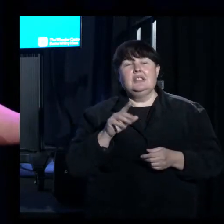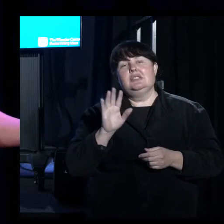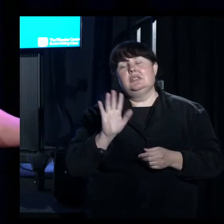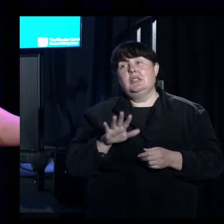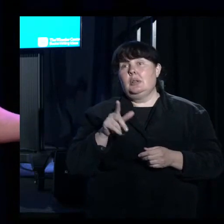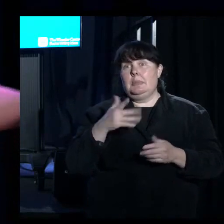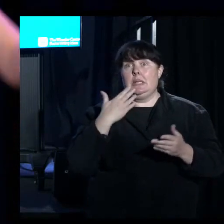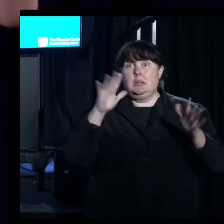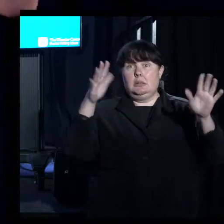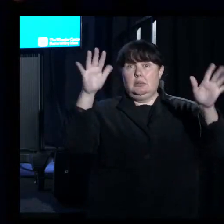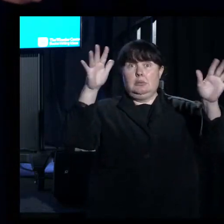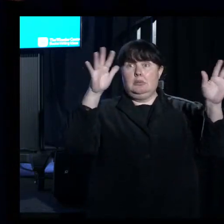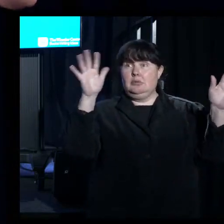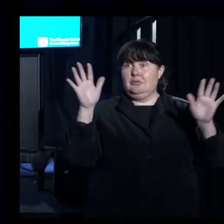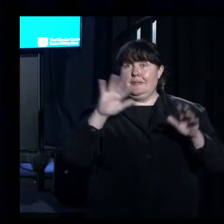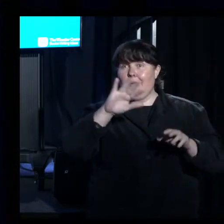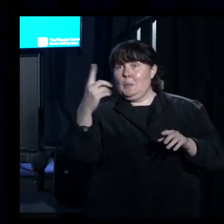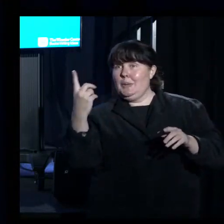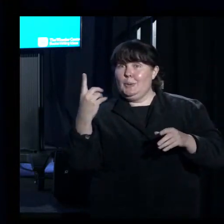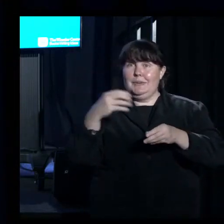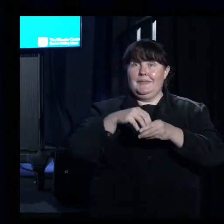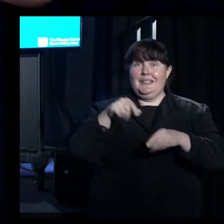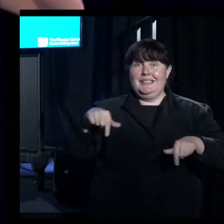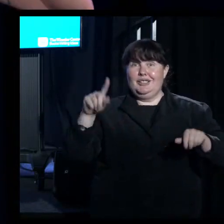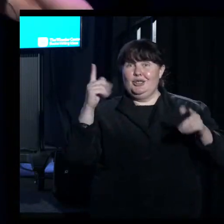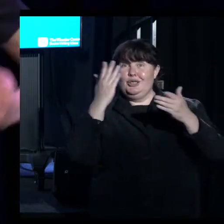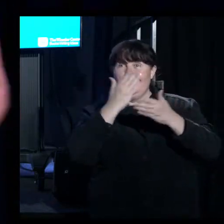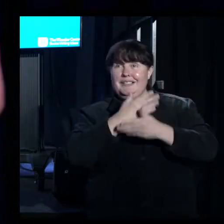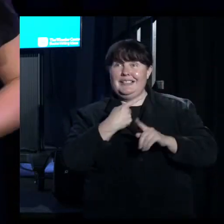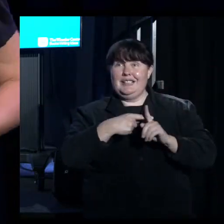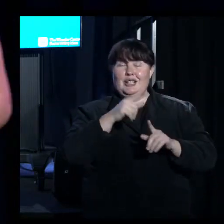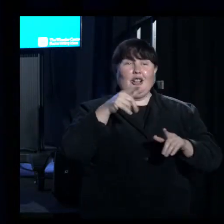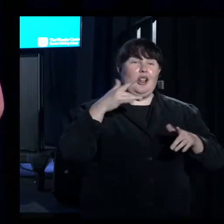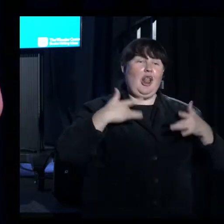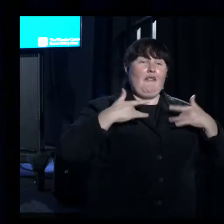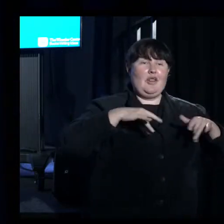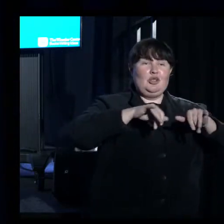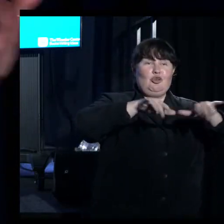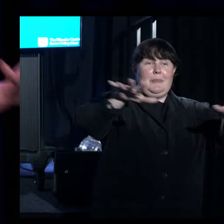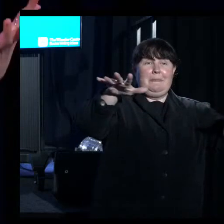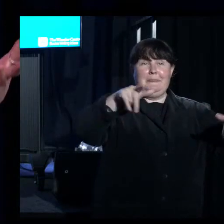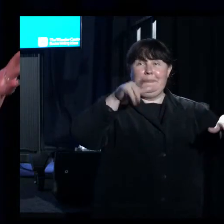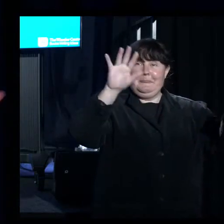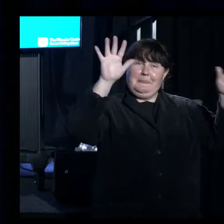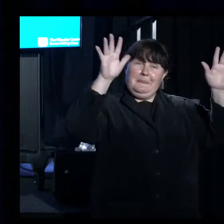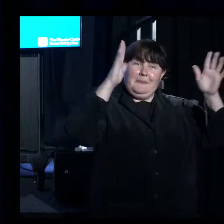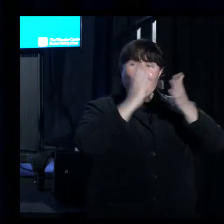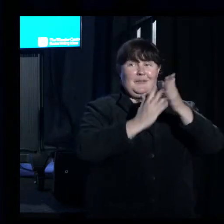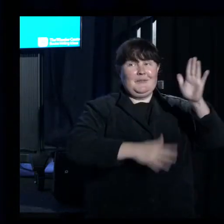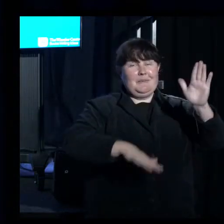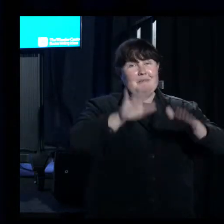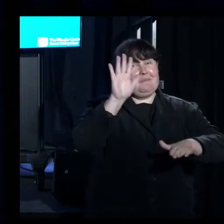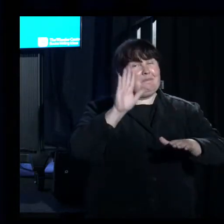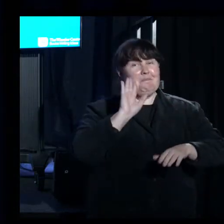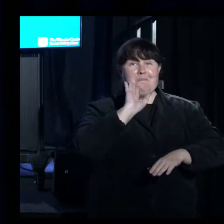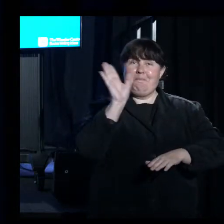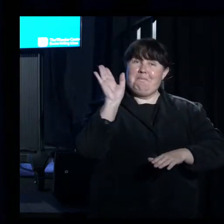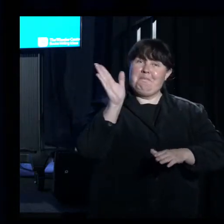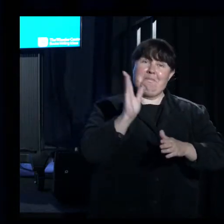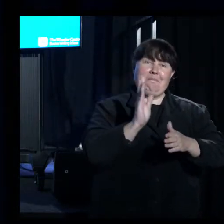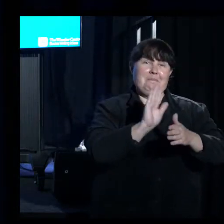for everyone that's in the room, and go on live stream, people, go off. What an incredible bunch of performers.